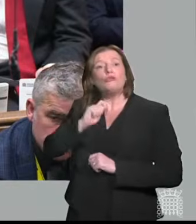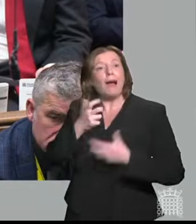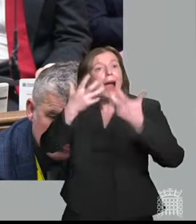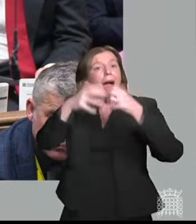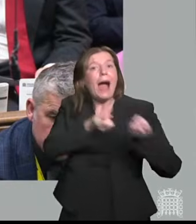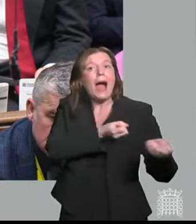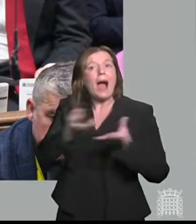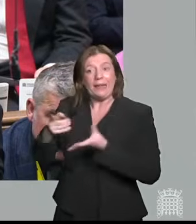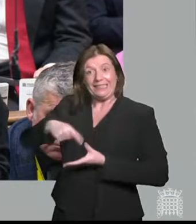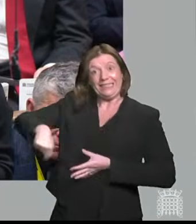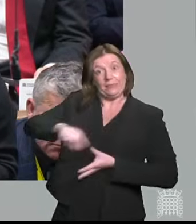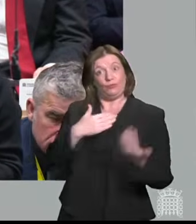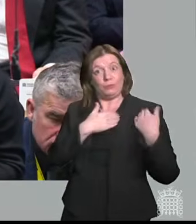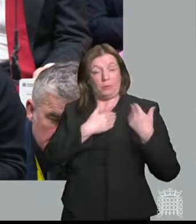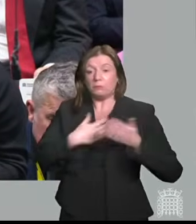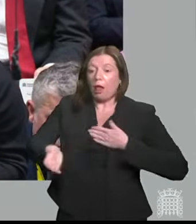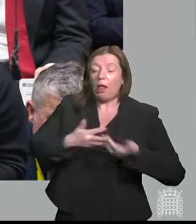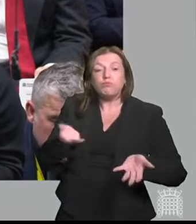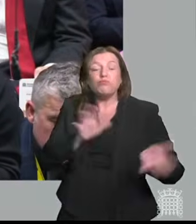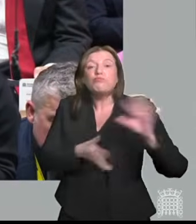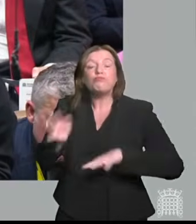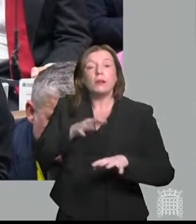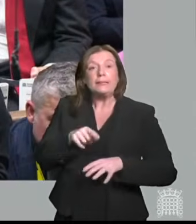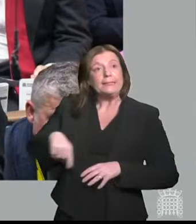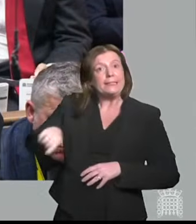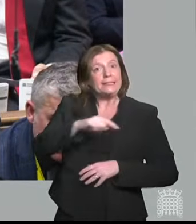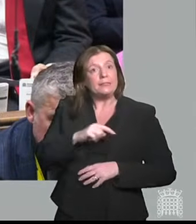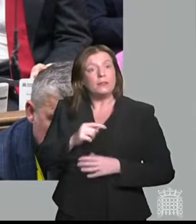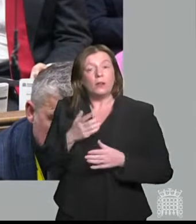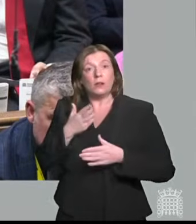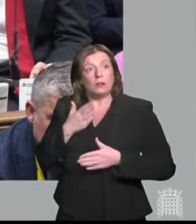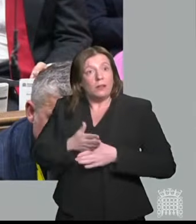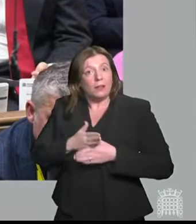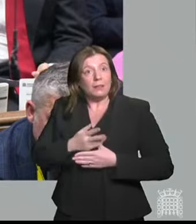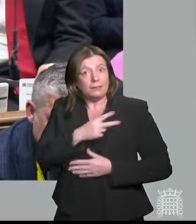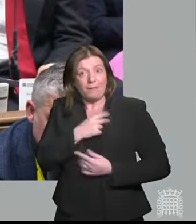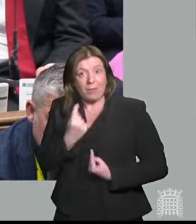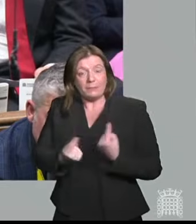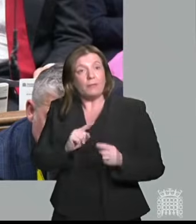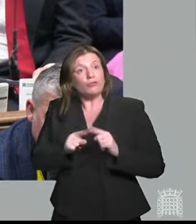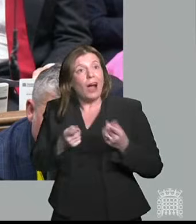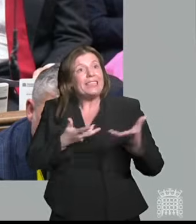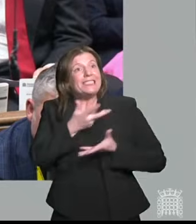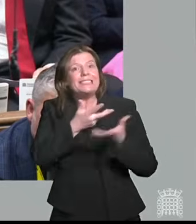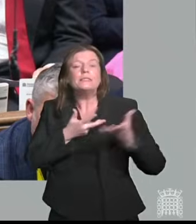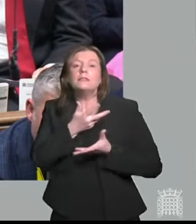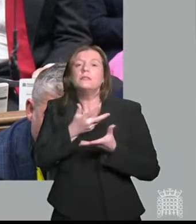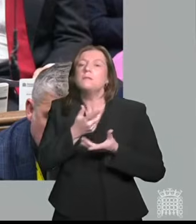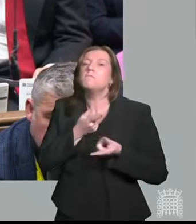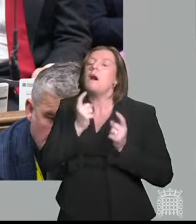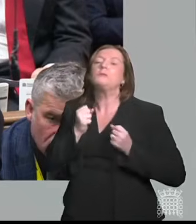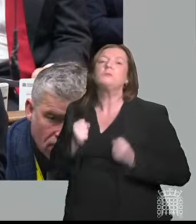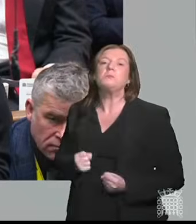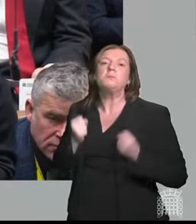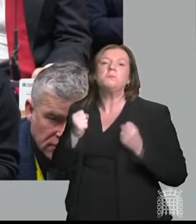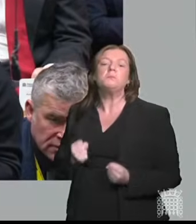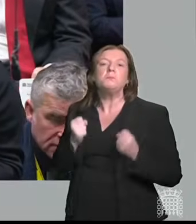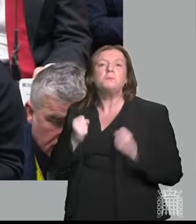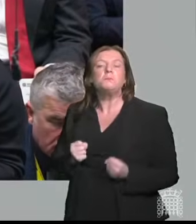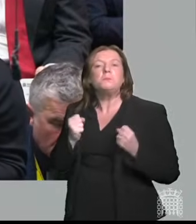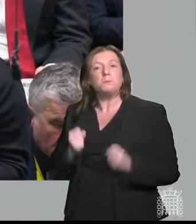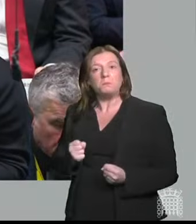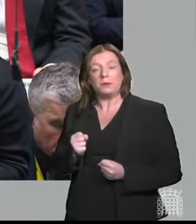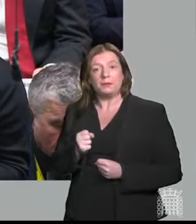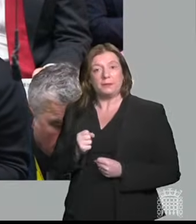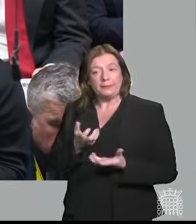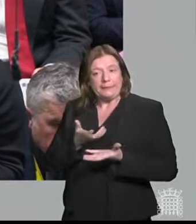uninterrupted. But all attempts by the workers to resolve this dispute have proved unsuccessful in the face of management intransigence. Will